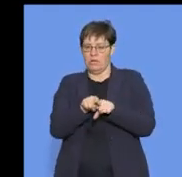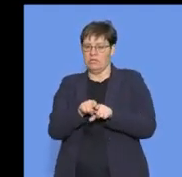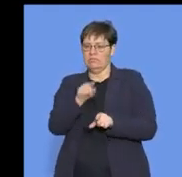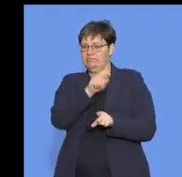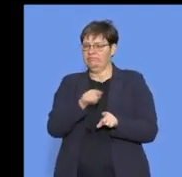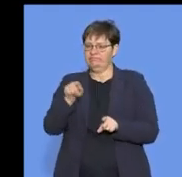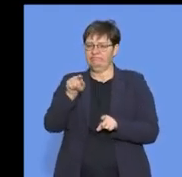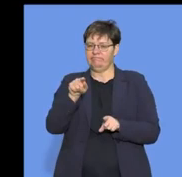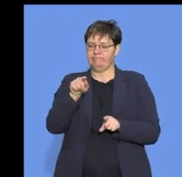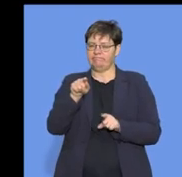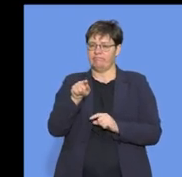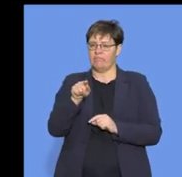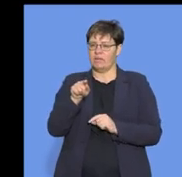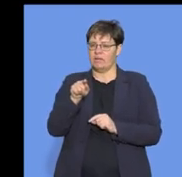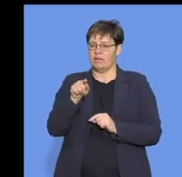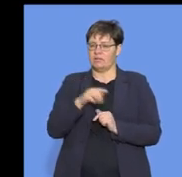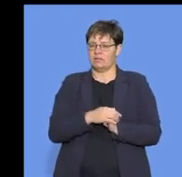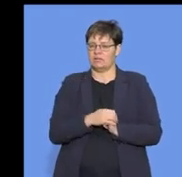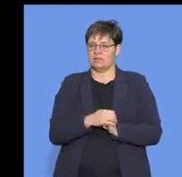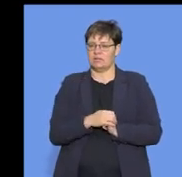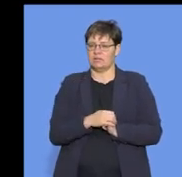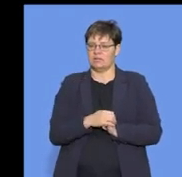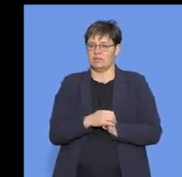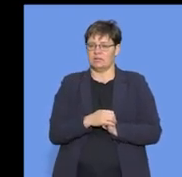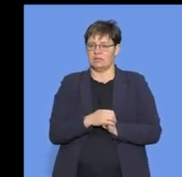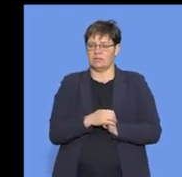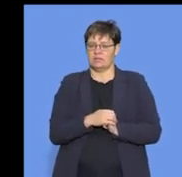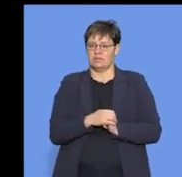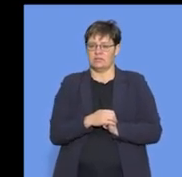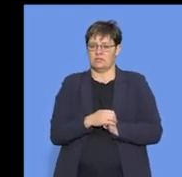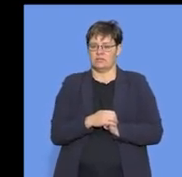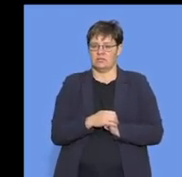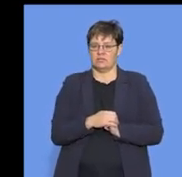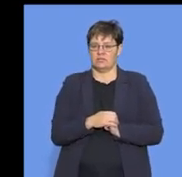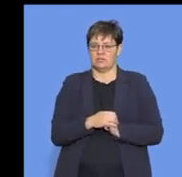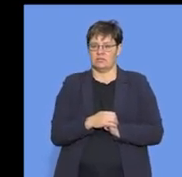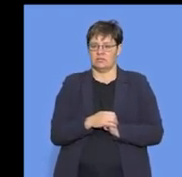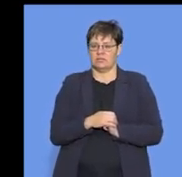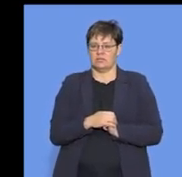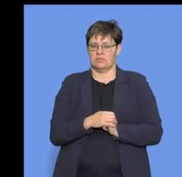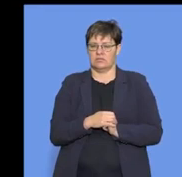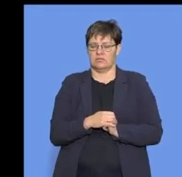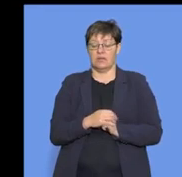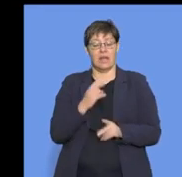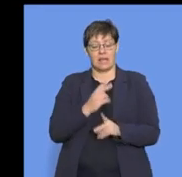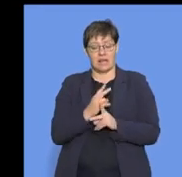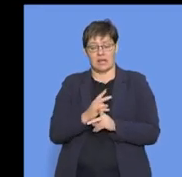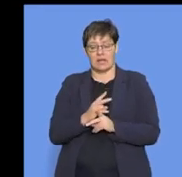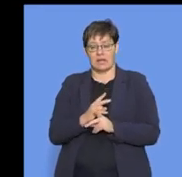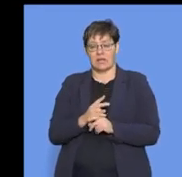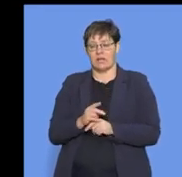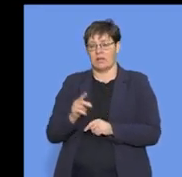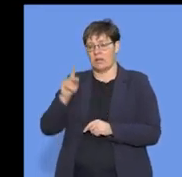Okay, so let's substitute those in and see what we end up with. So let's substitute, let me get a brighter pen. Okay,